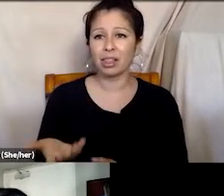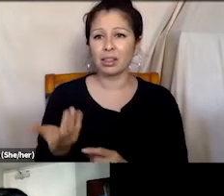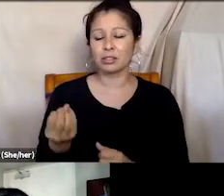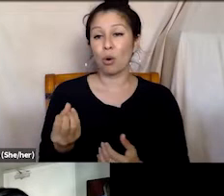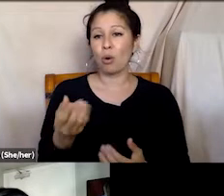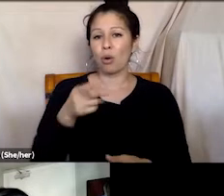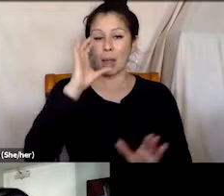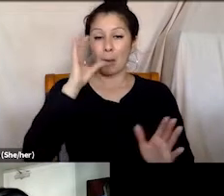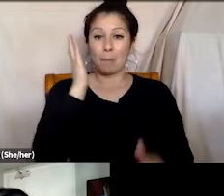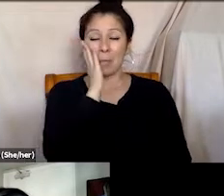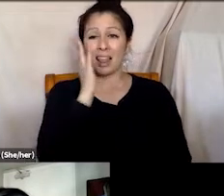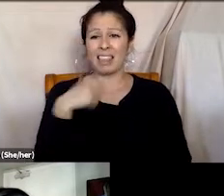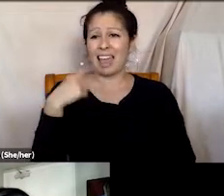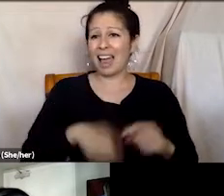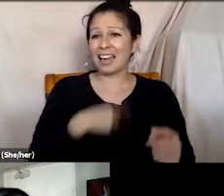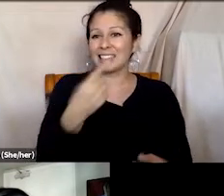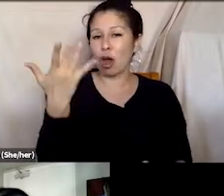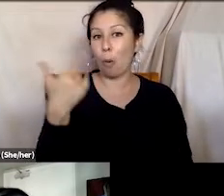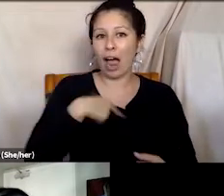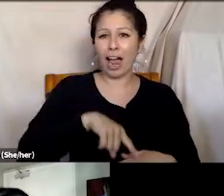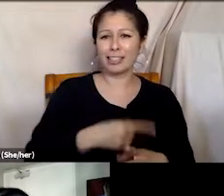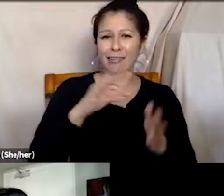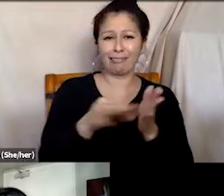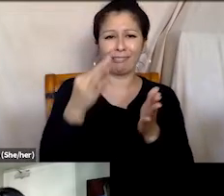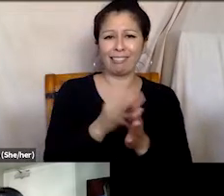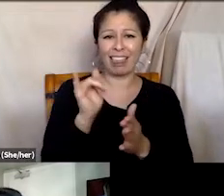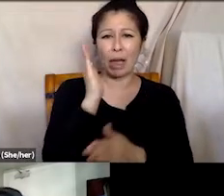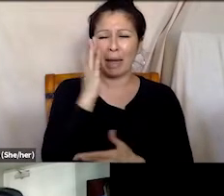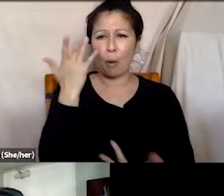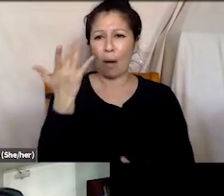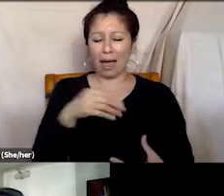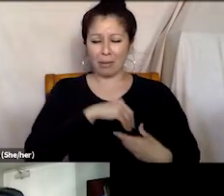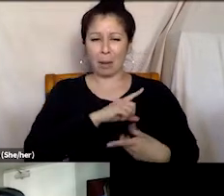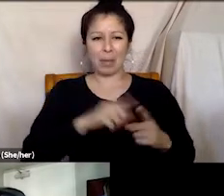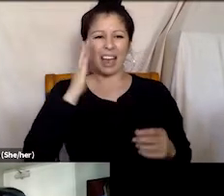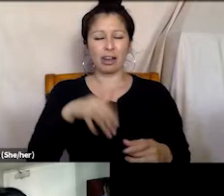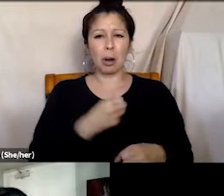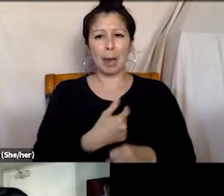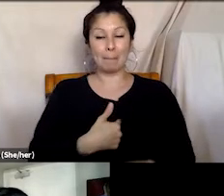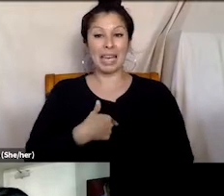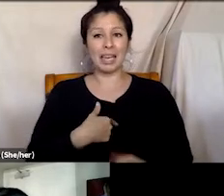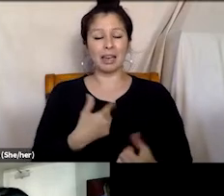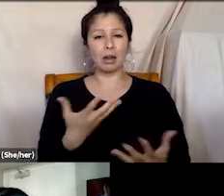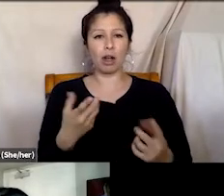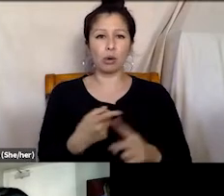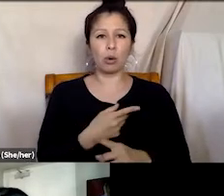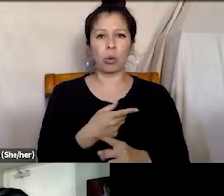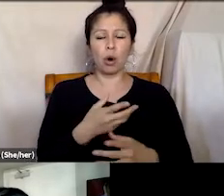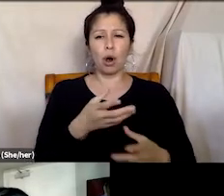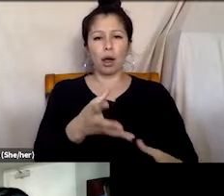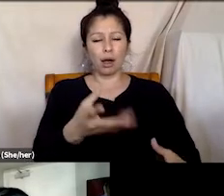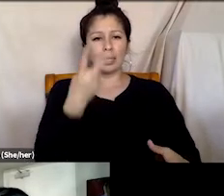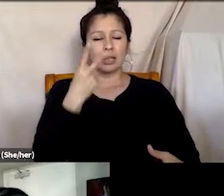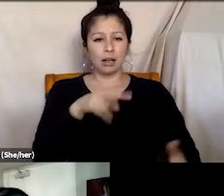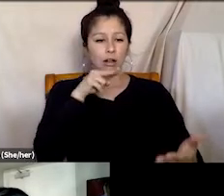So these pillows, I can't even tell you why I started stitching them as pillows, but I knew it made me want to hold them and hug